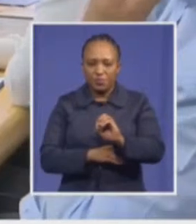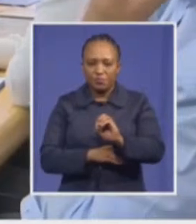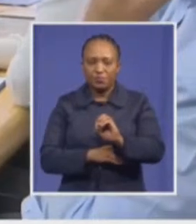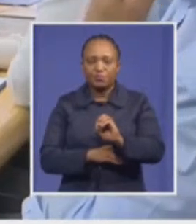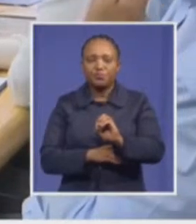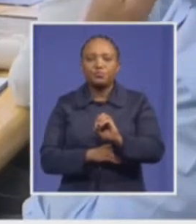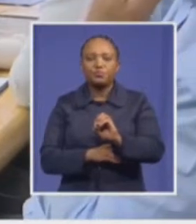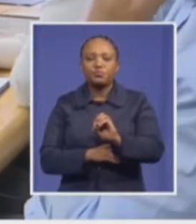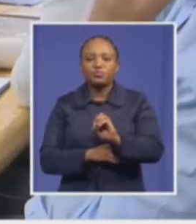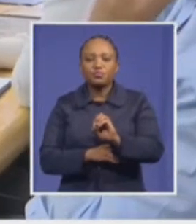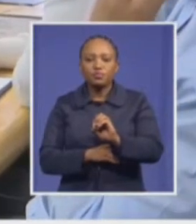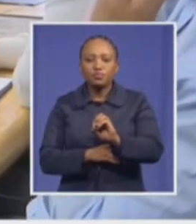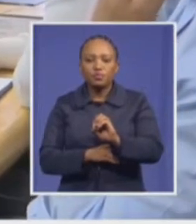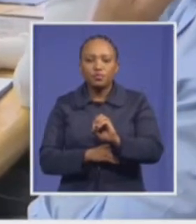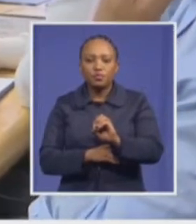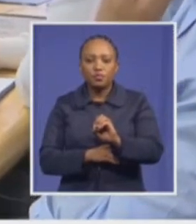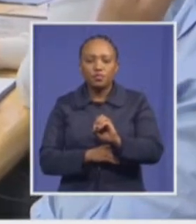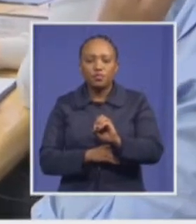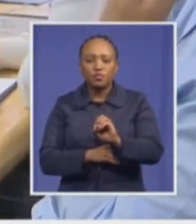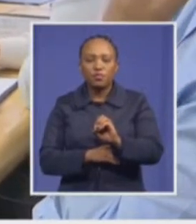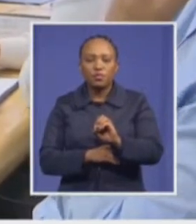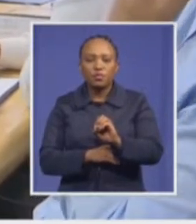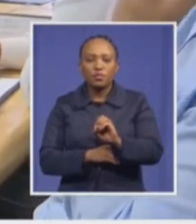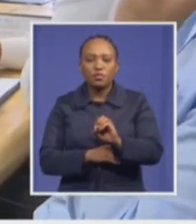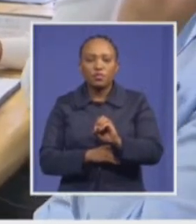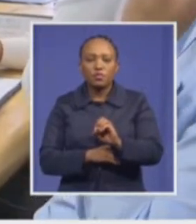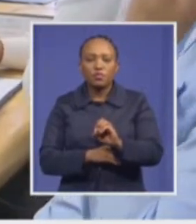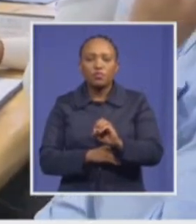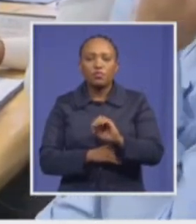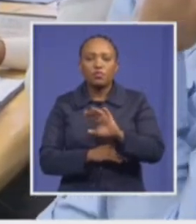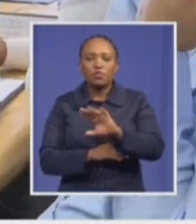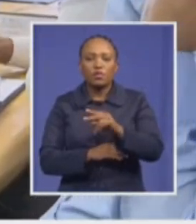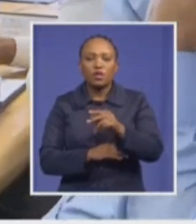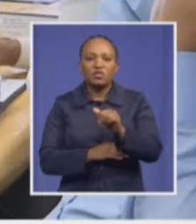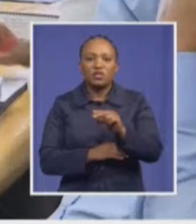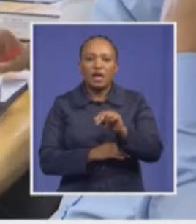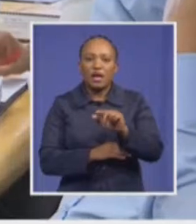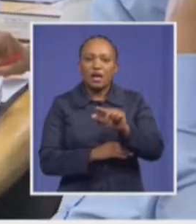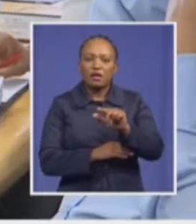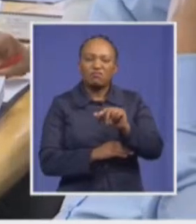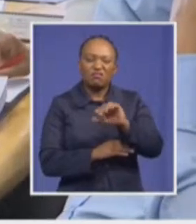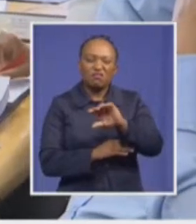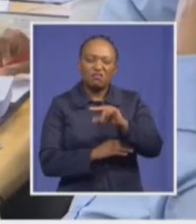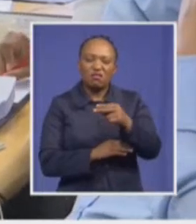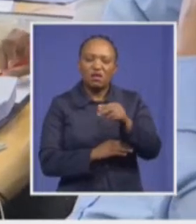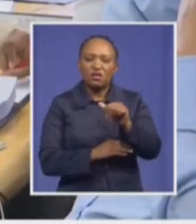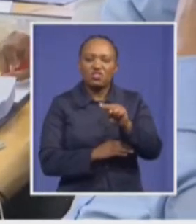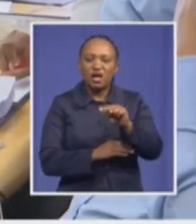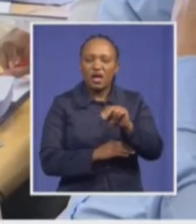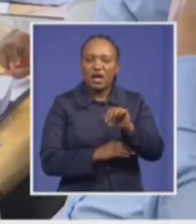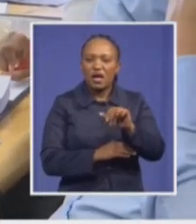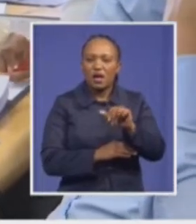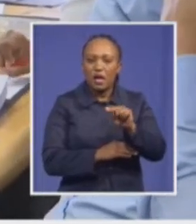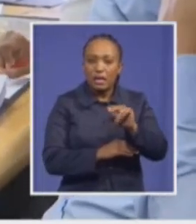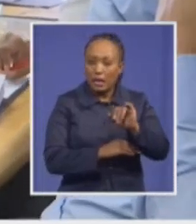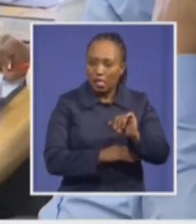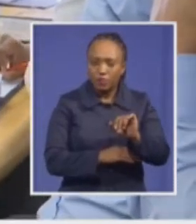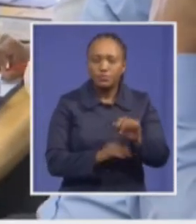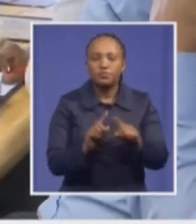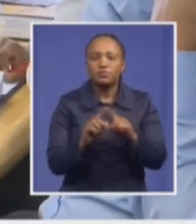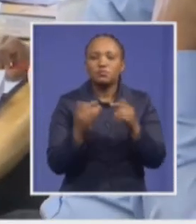where Chinese attorneys write to Nortons and says to them, our client would like to